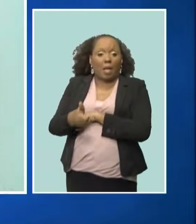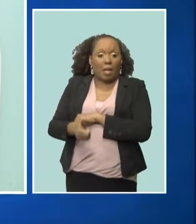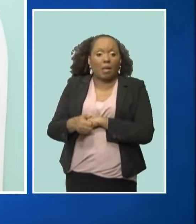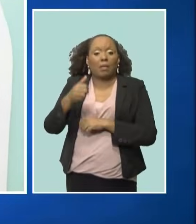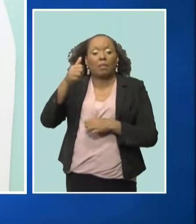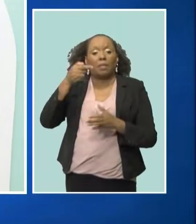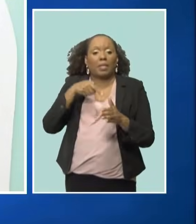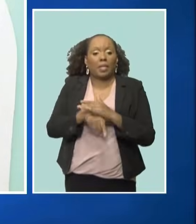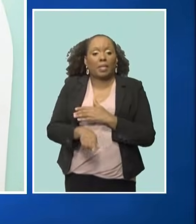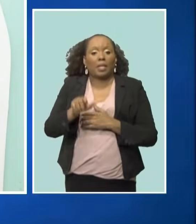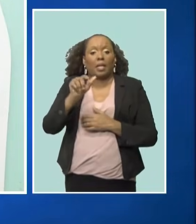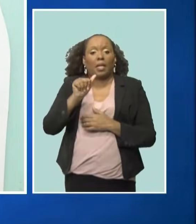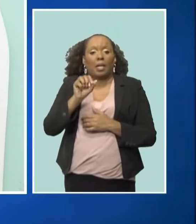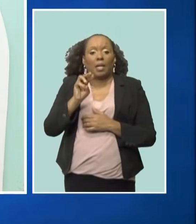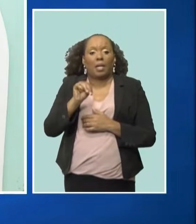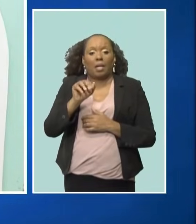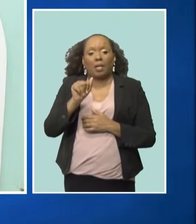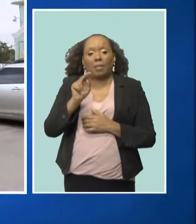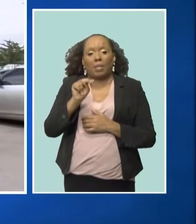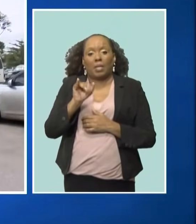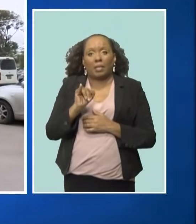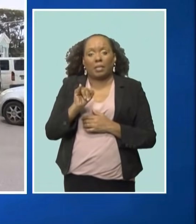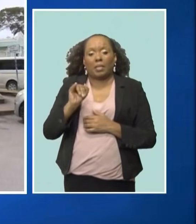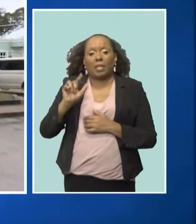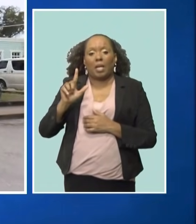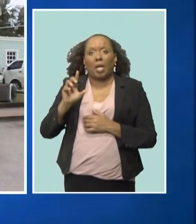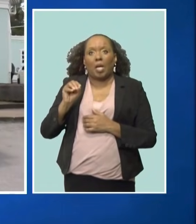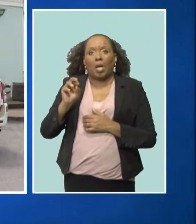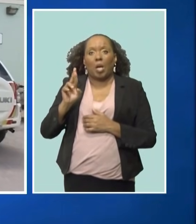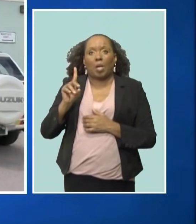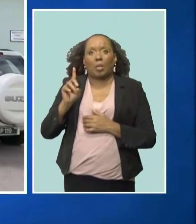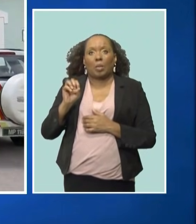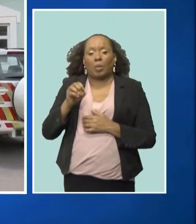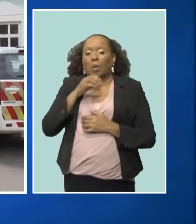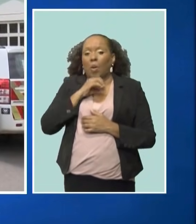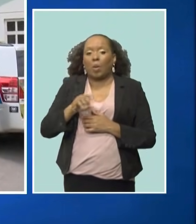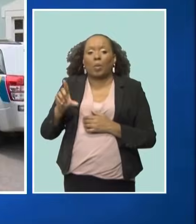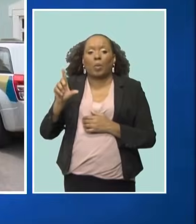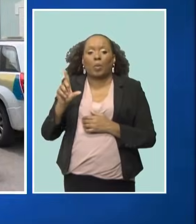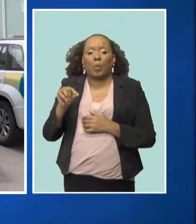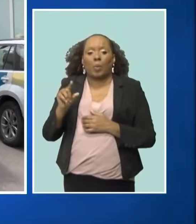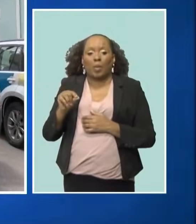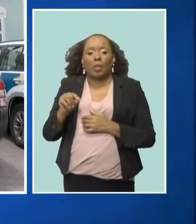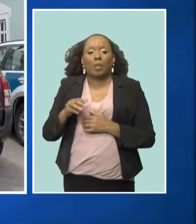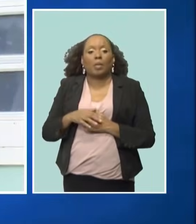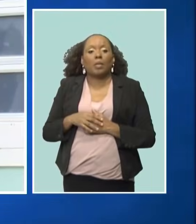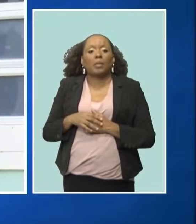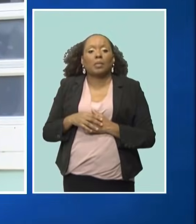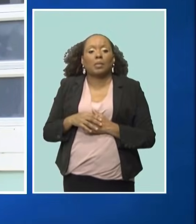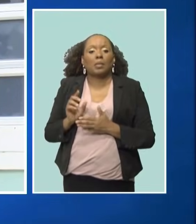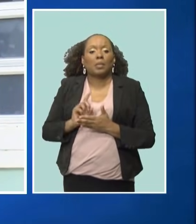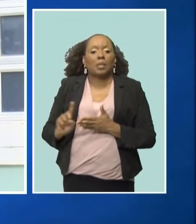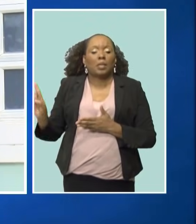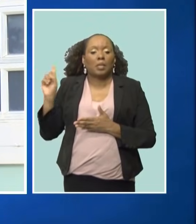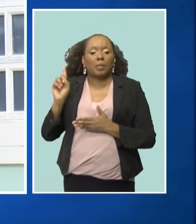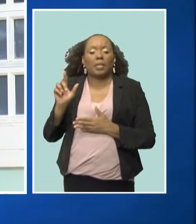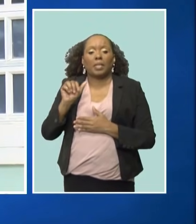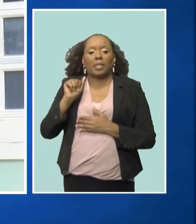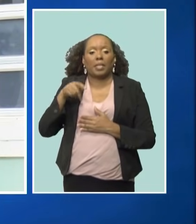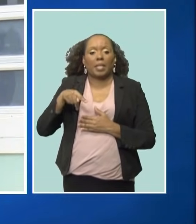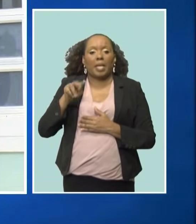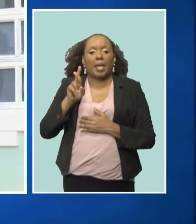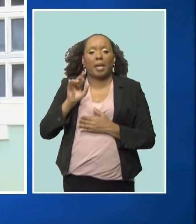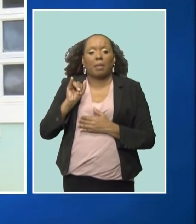20, of Mason Hall Street, the city, was killed at the corner of 1st Street and Holetown Main Road, St. James, on April